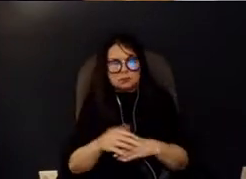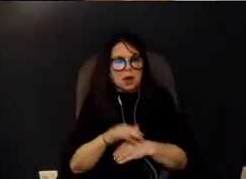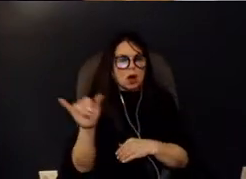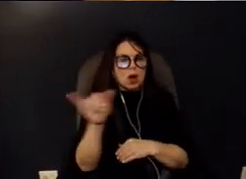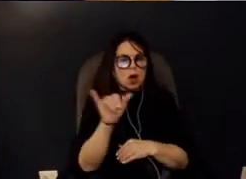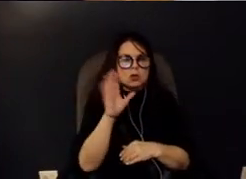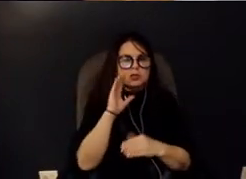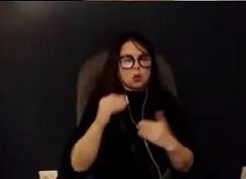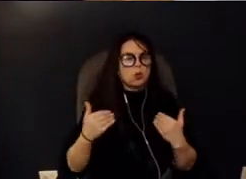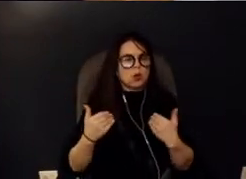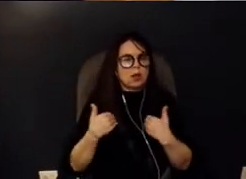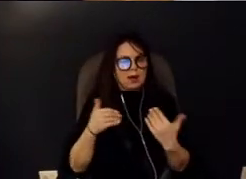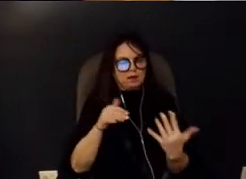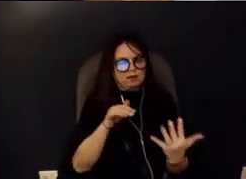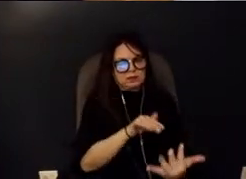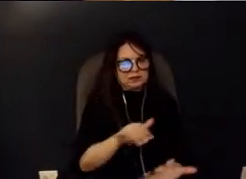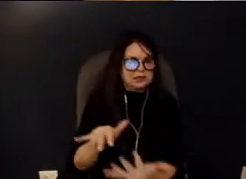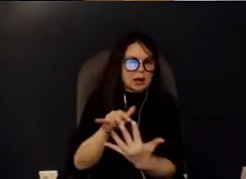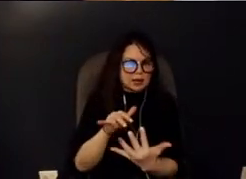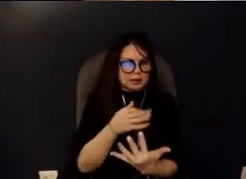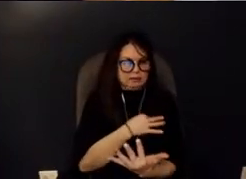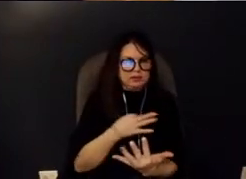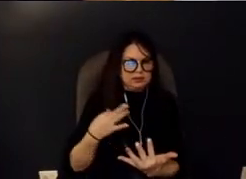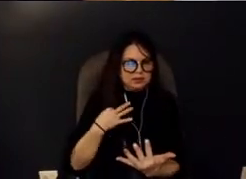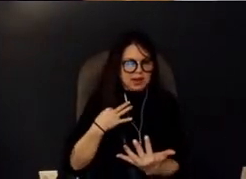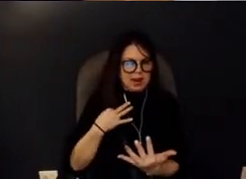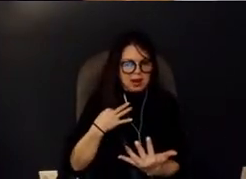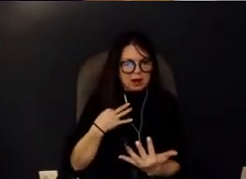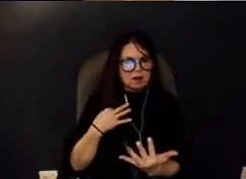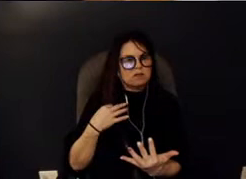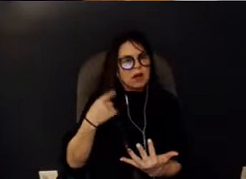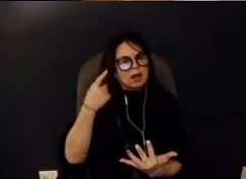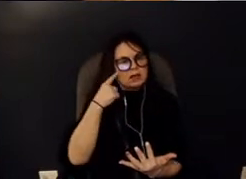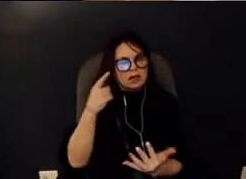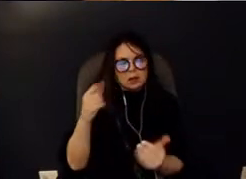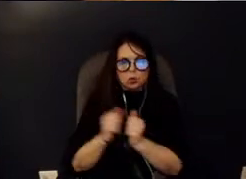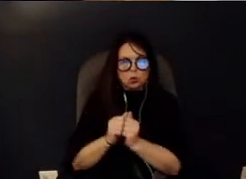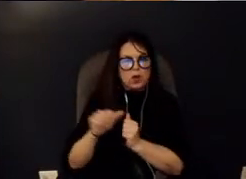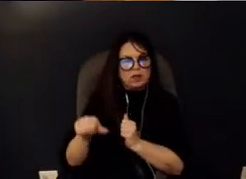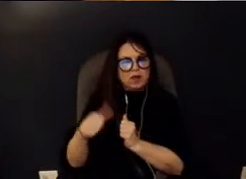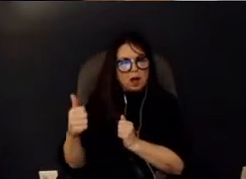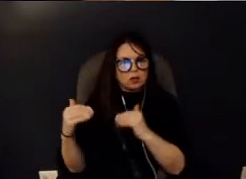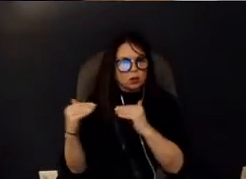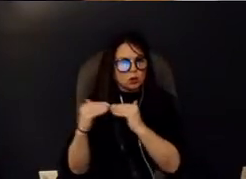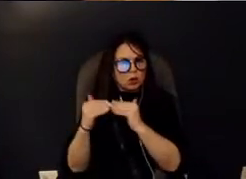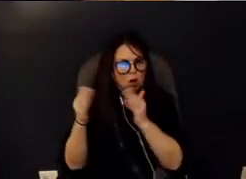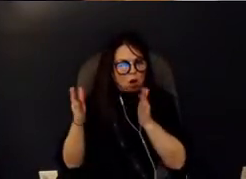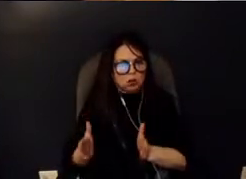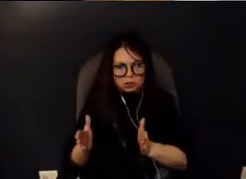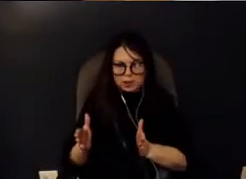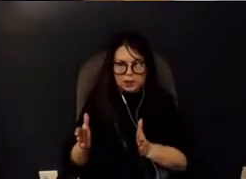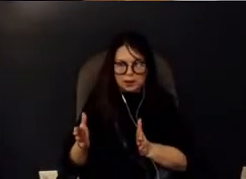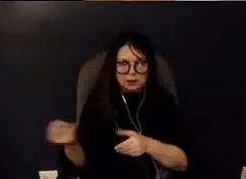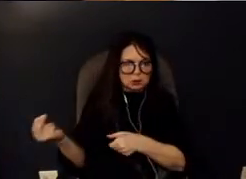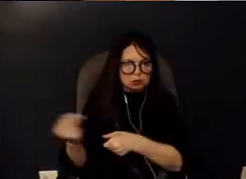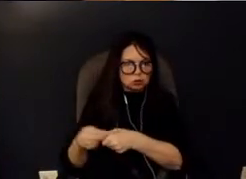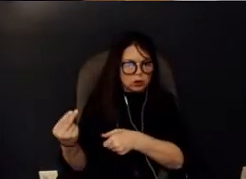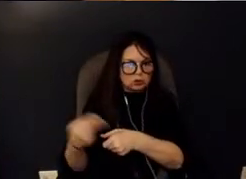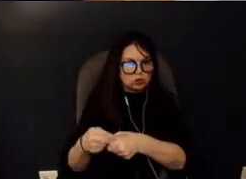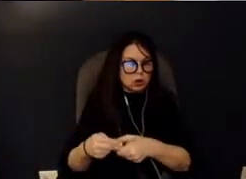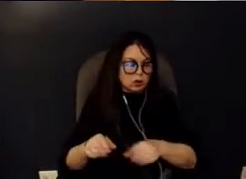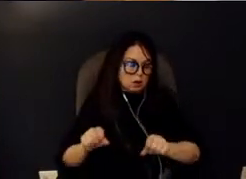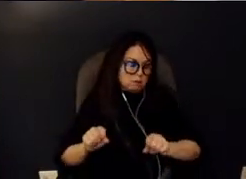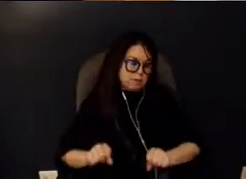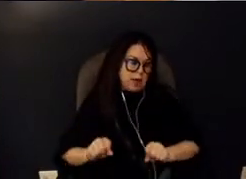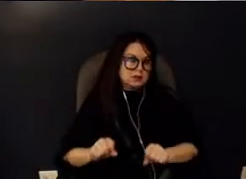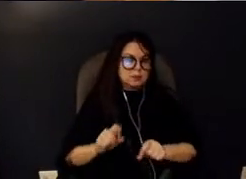did co-author with colleagues, coming back. That does have the possibility of recommending operational changes, such